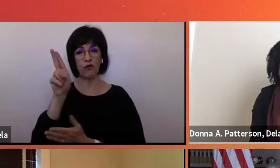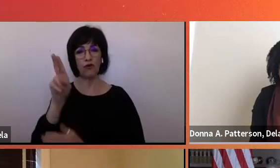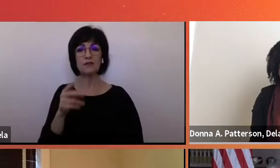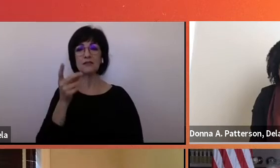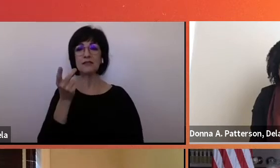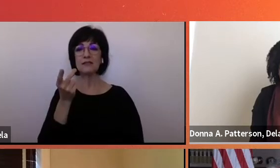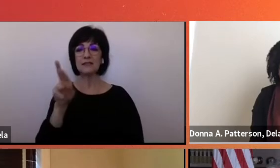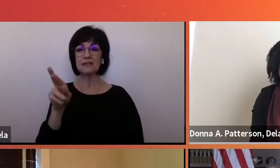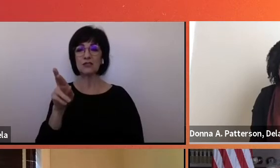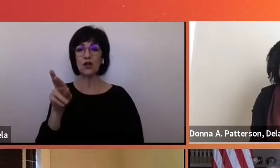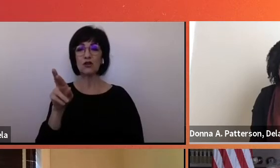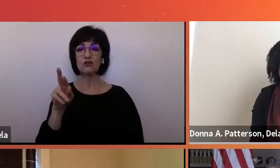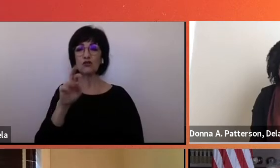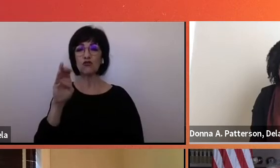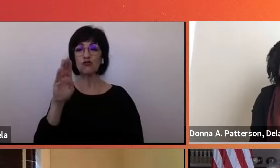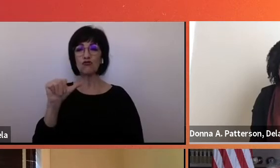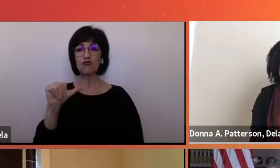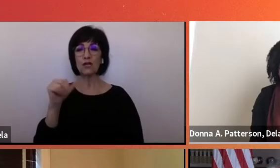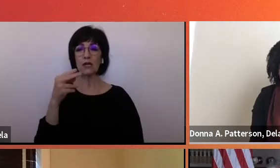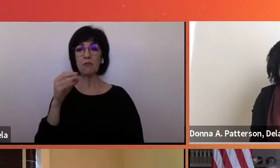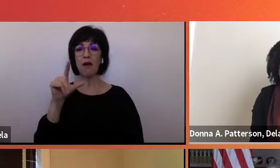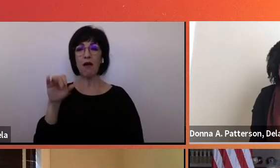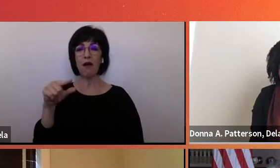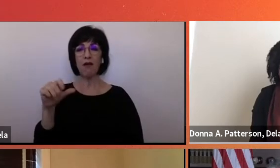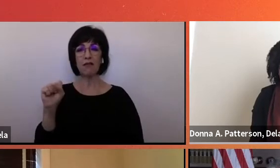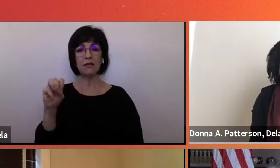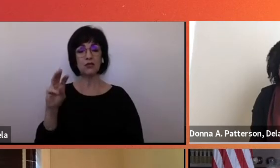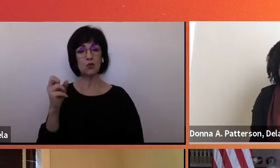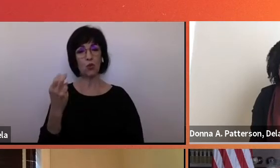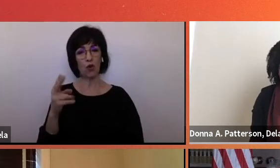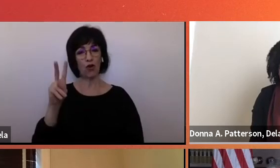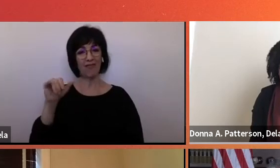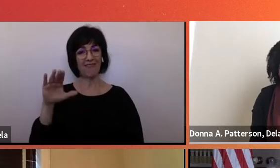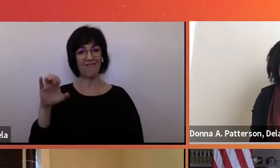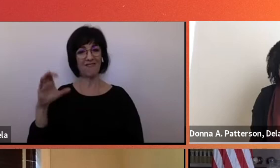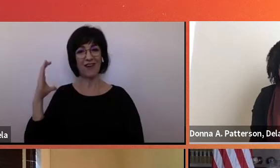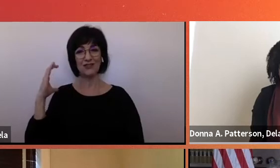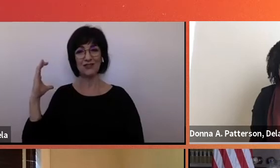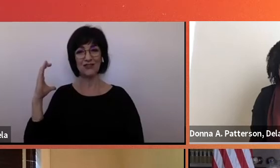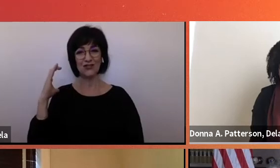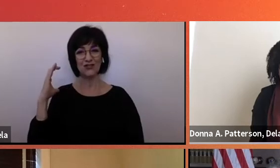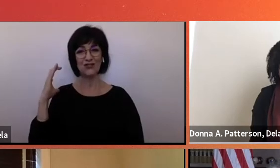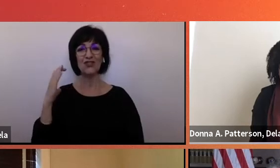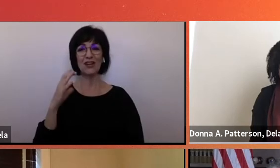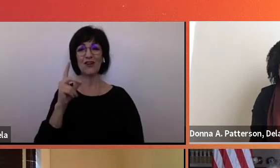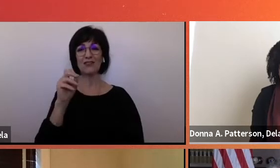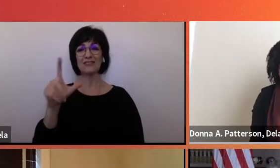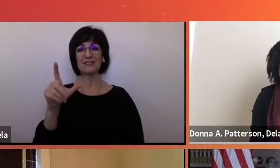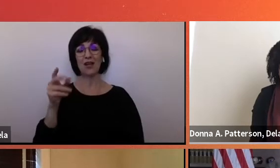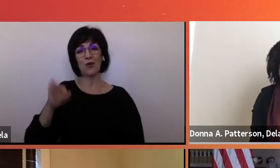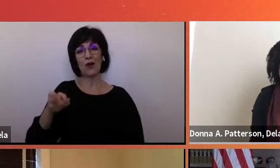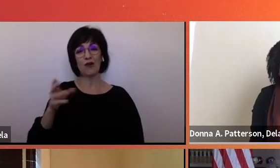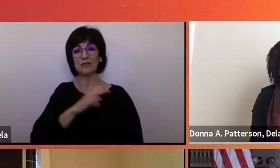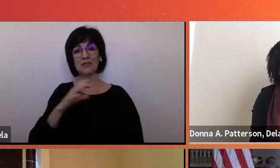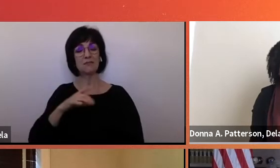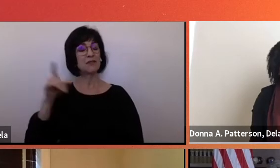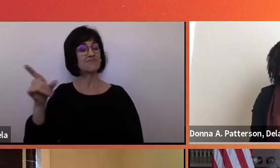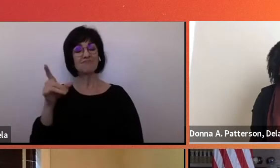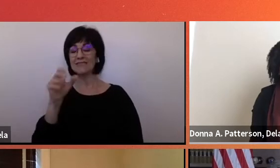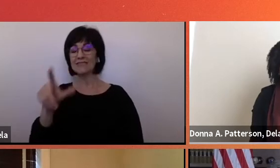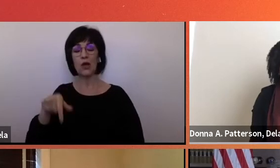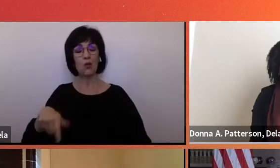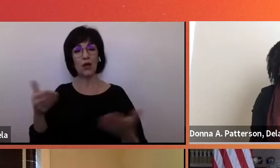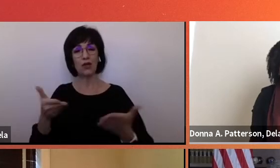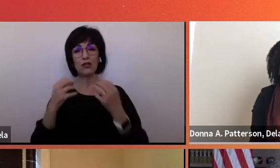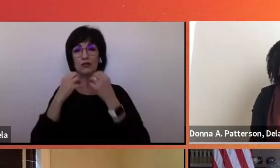vice chair of the Delaware Heritage Commission, just a Delaware treasure and a jewel. Syl Woolford, who's